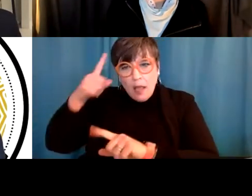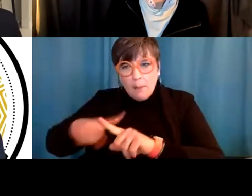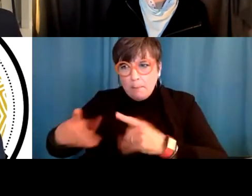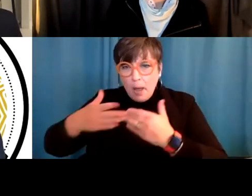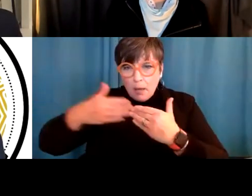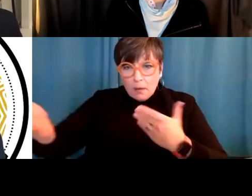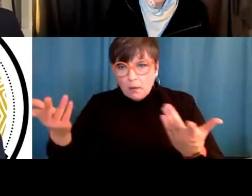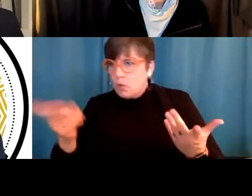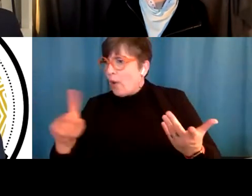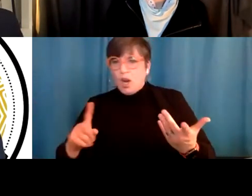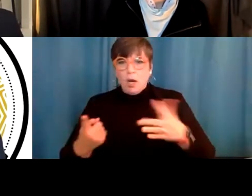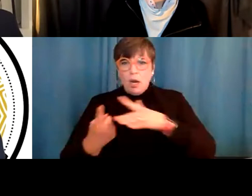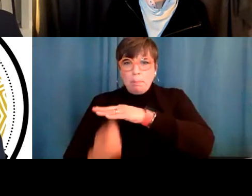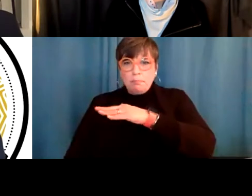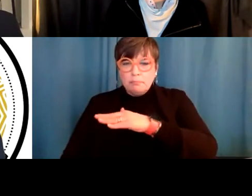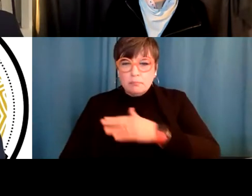of